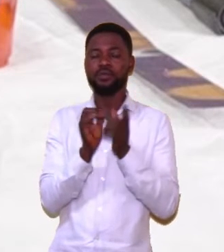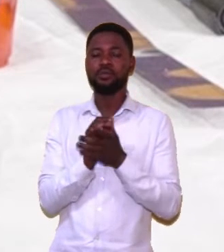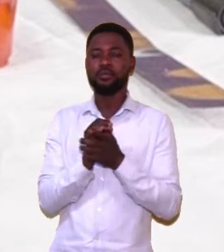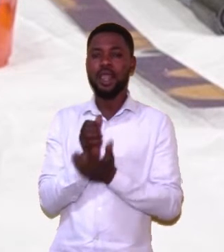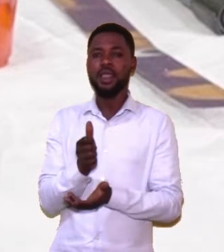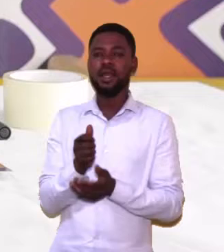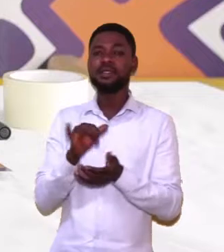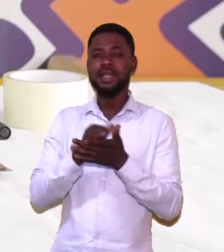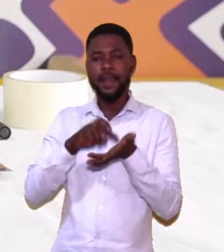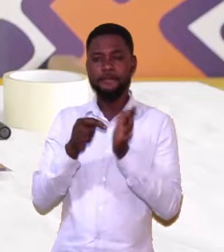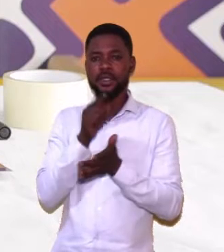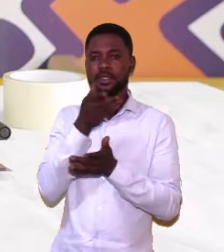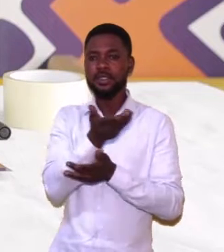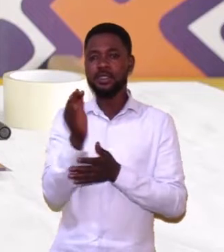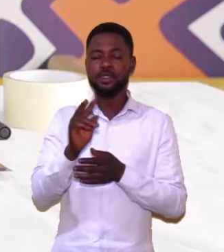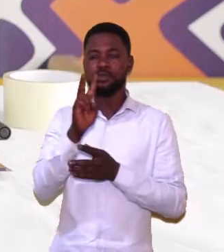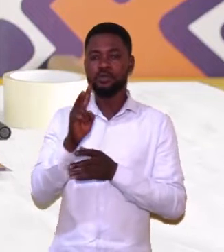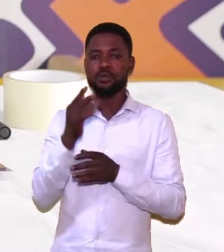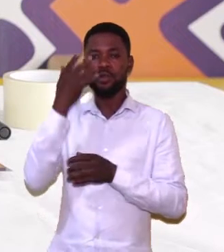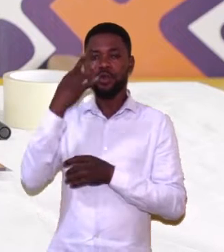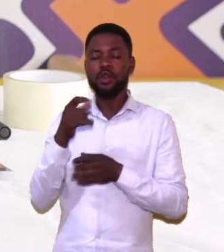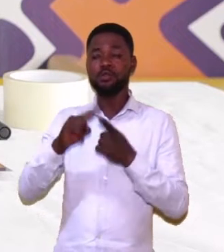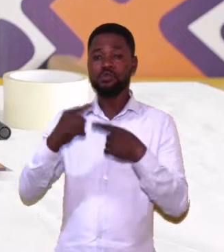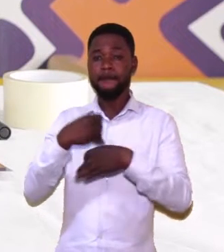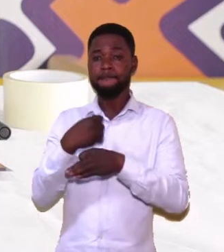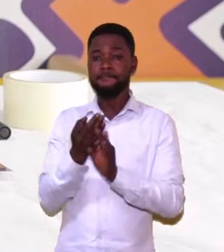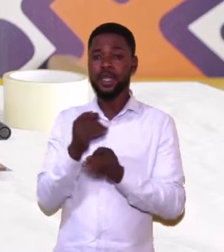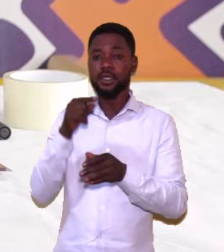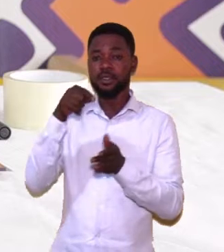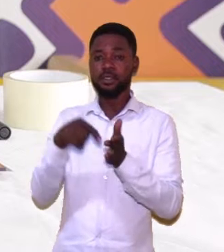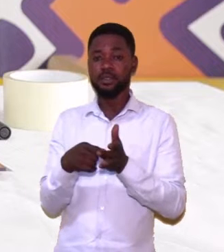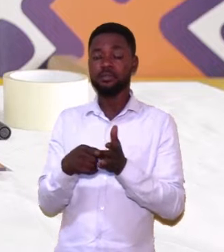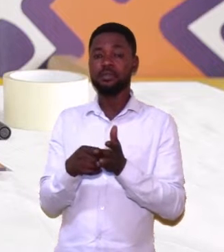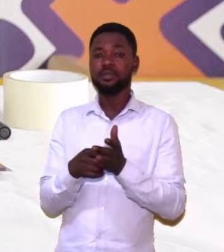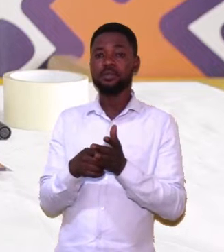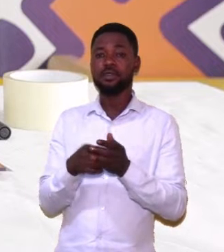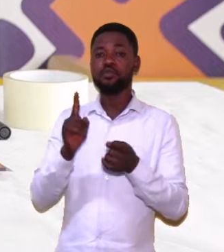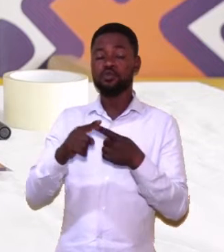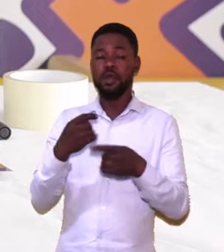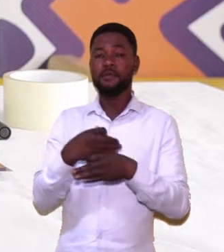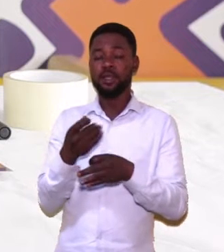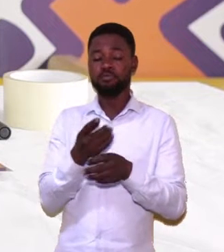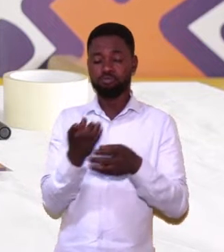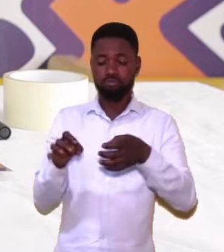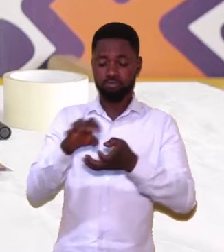Wow! That means these 2 colors mixed to form this, and these 2 colors mixed to form